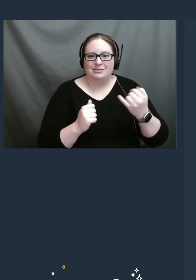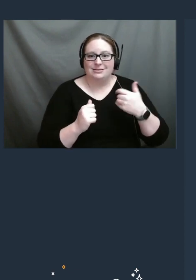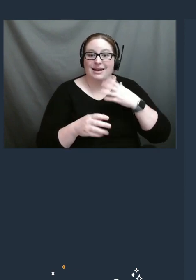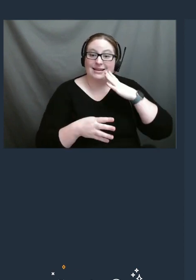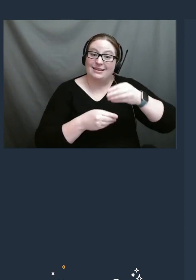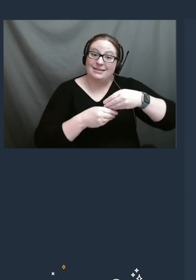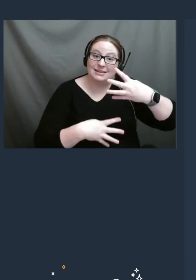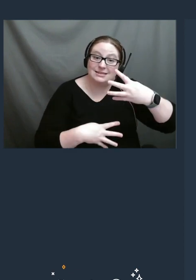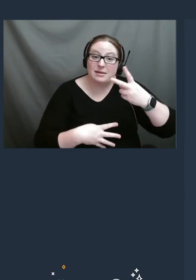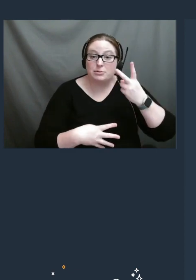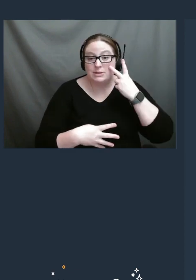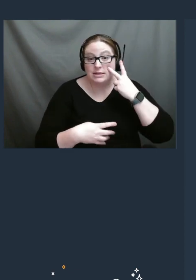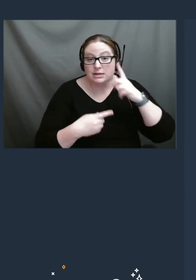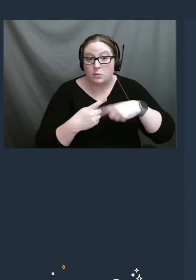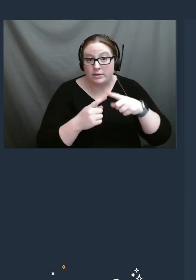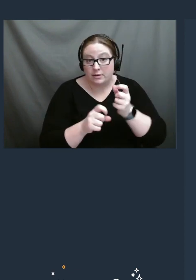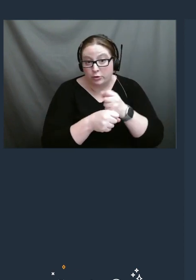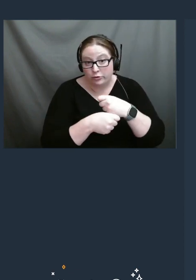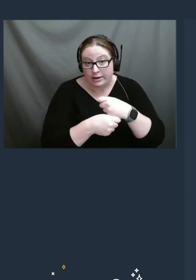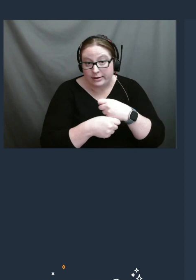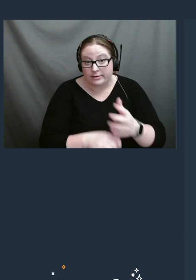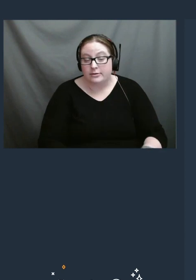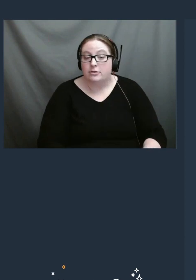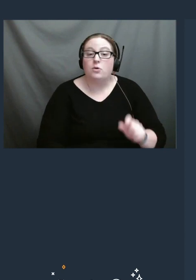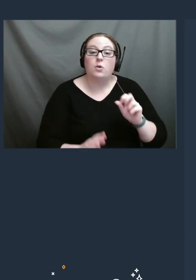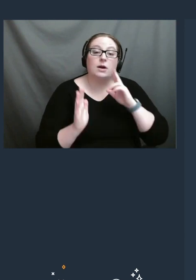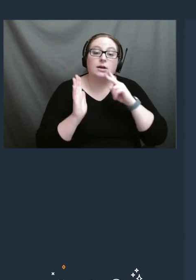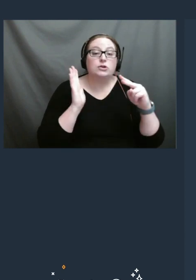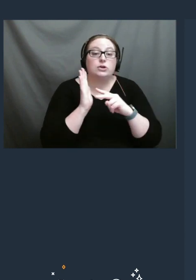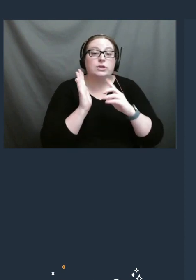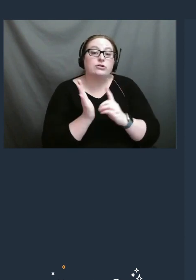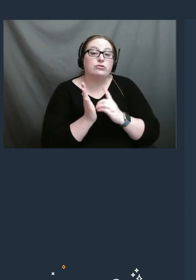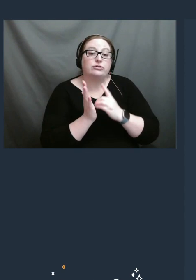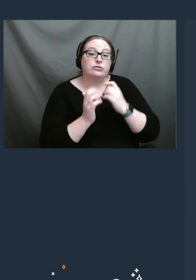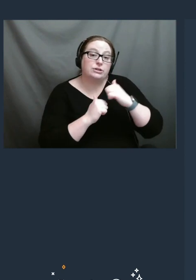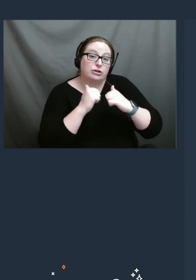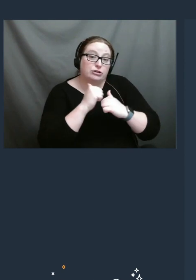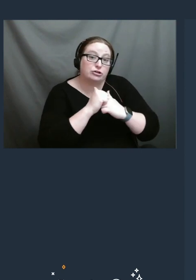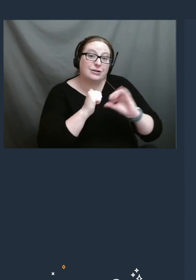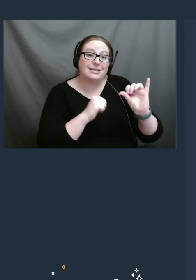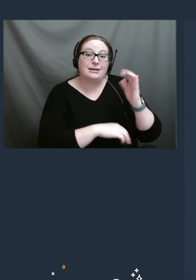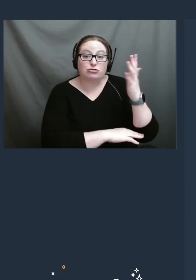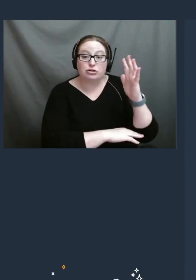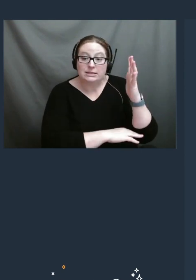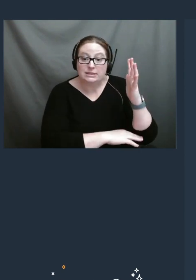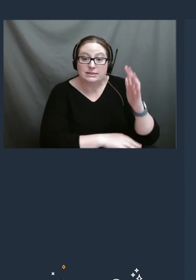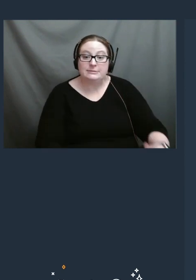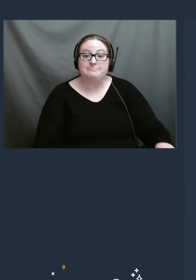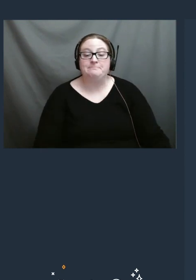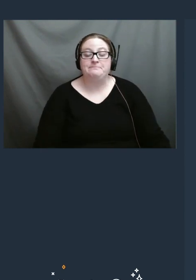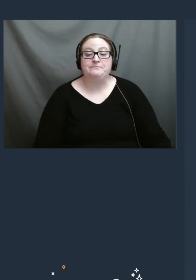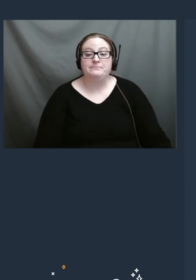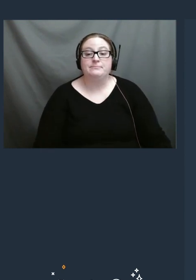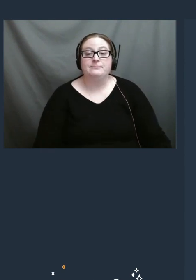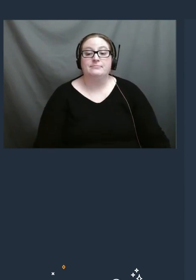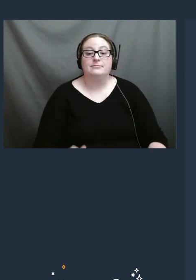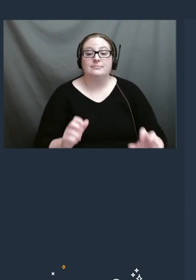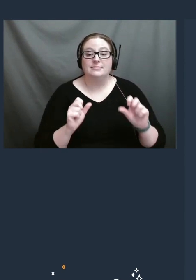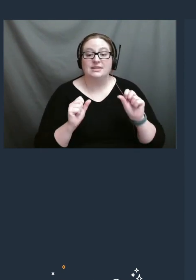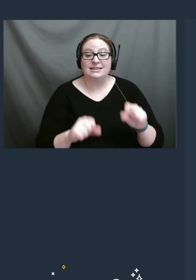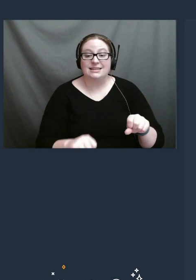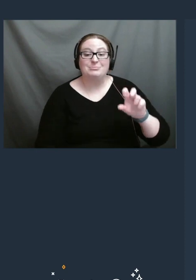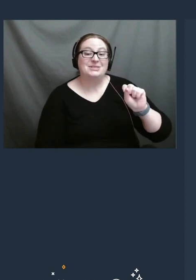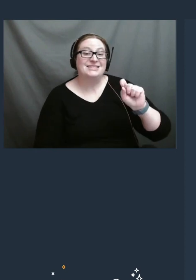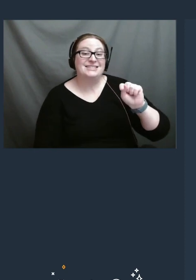when they were created, or look at their directory structure as a tree. I can stat them to see